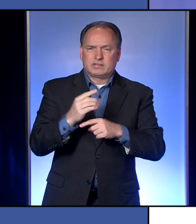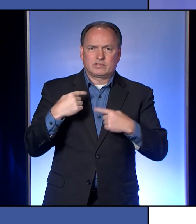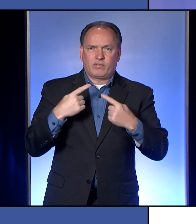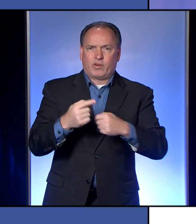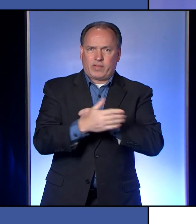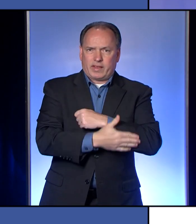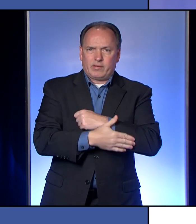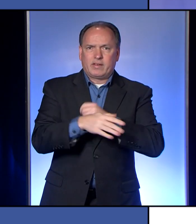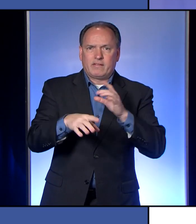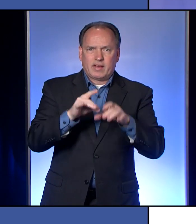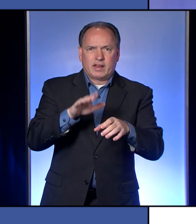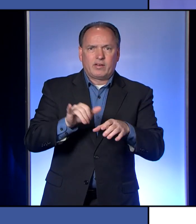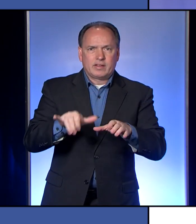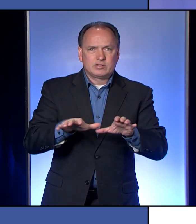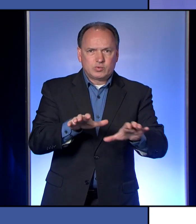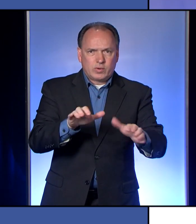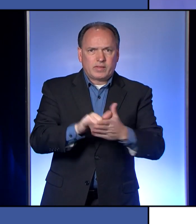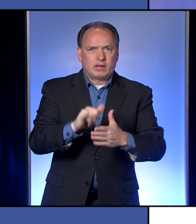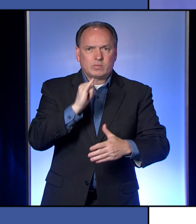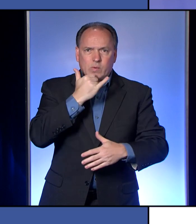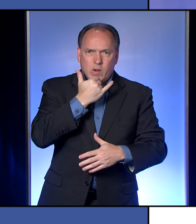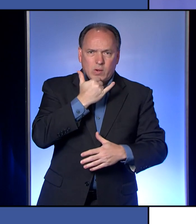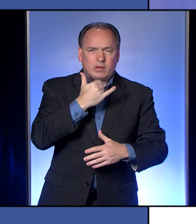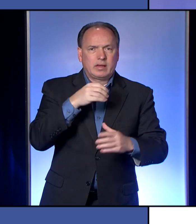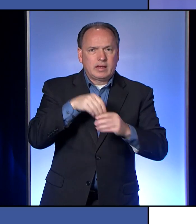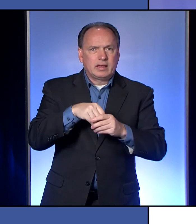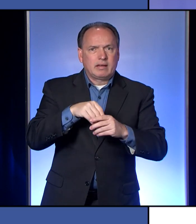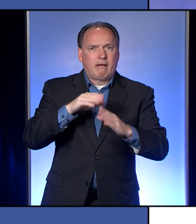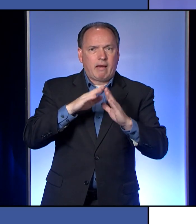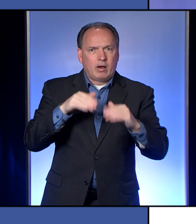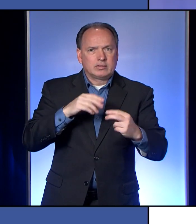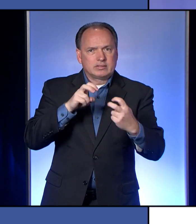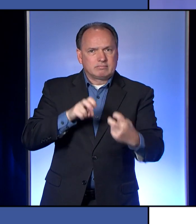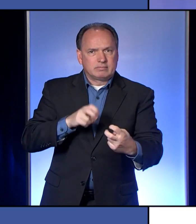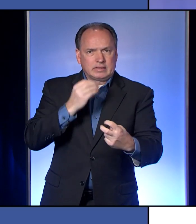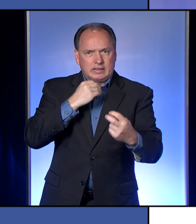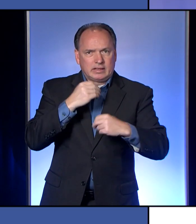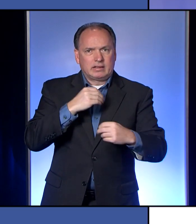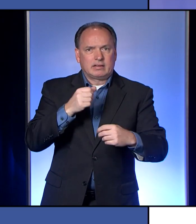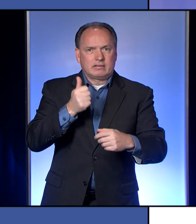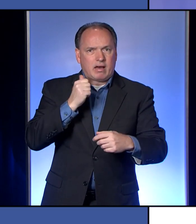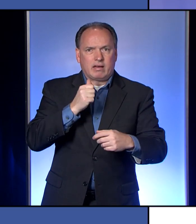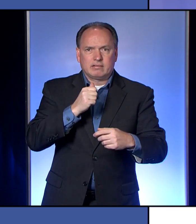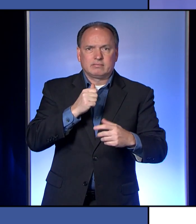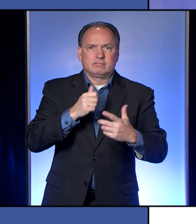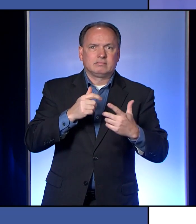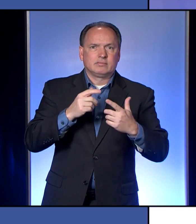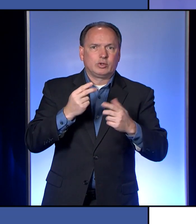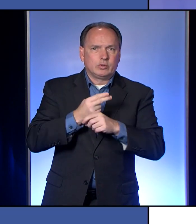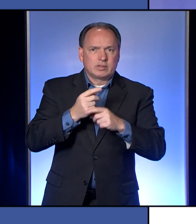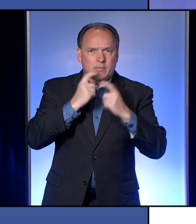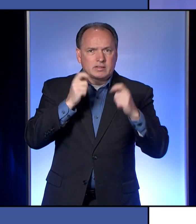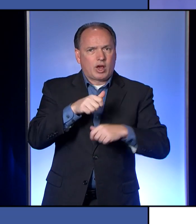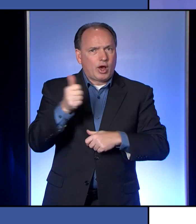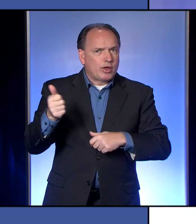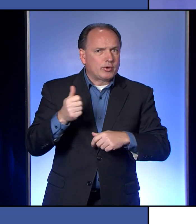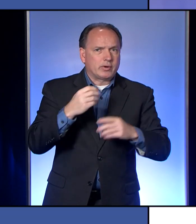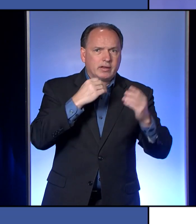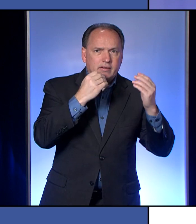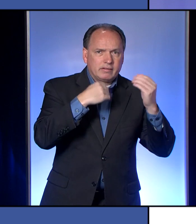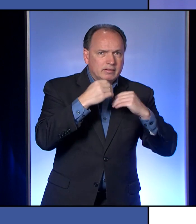is doing things like this, having in-house eating and not having the staff wear masks? Has there been any other eatery in the county that